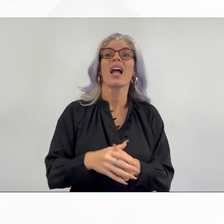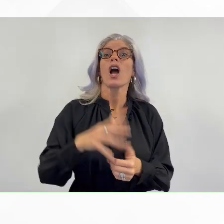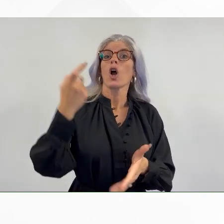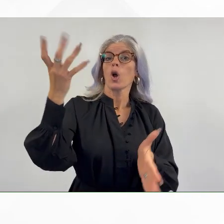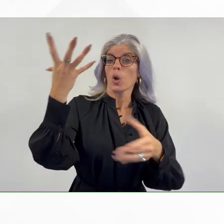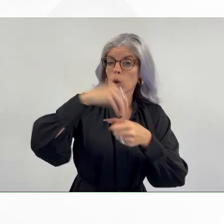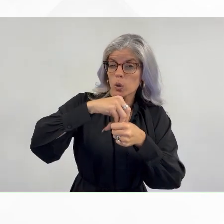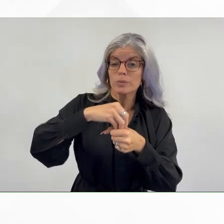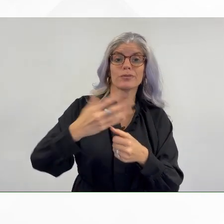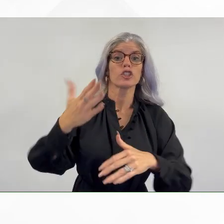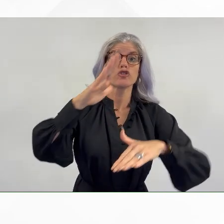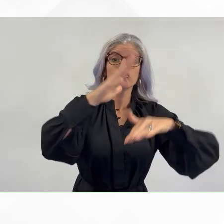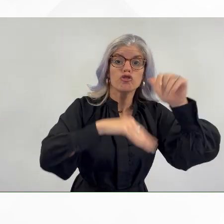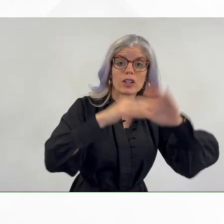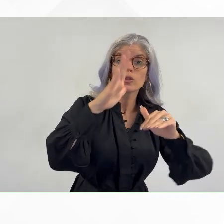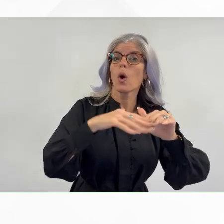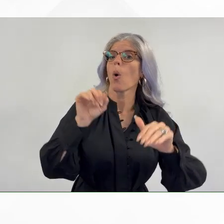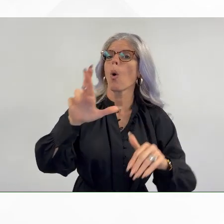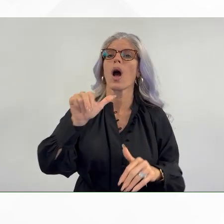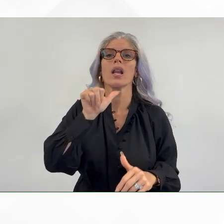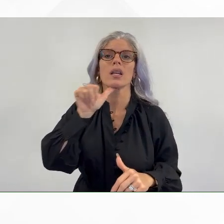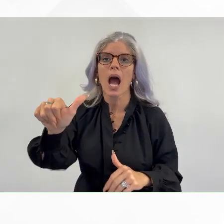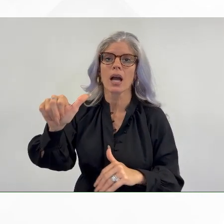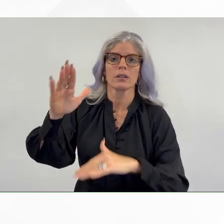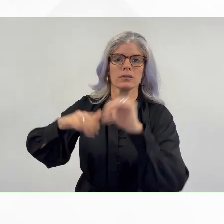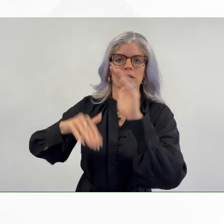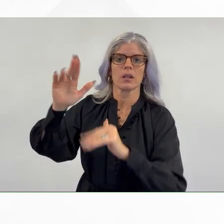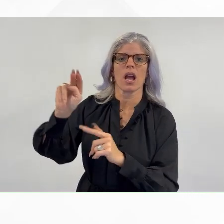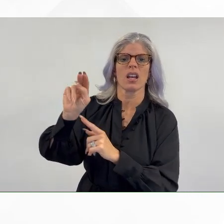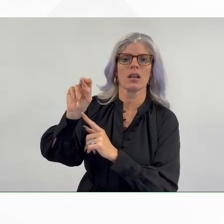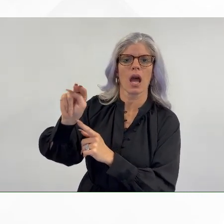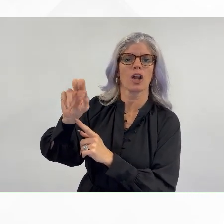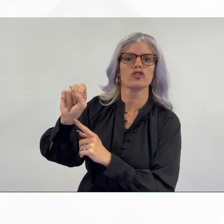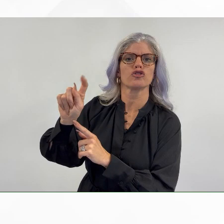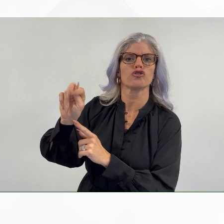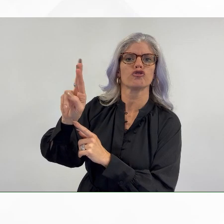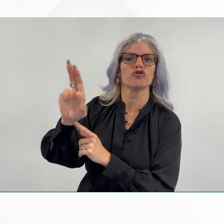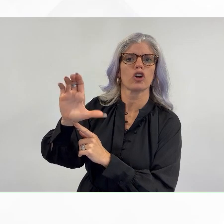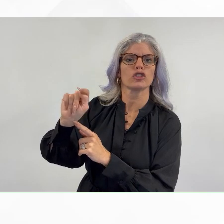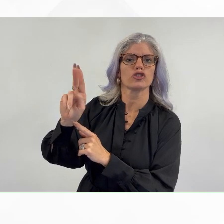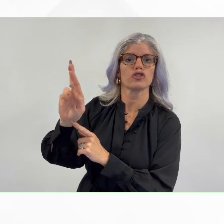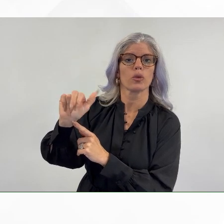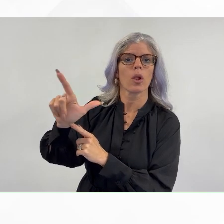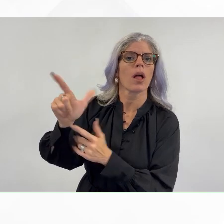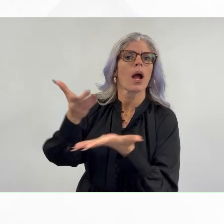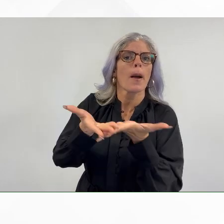that would be a duplication of benefits.